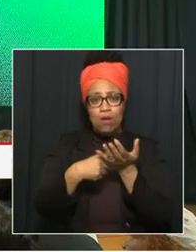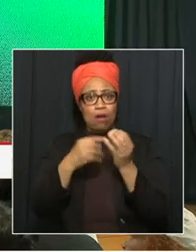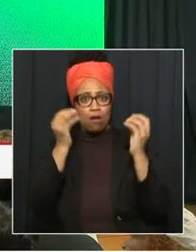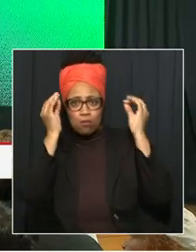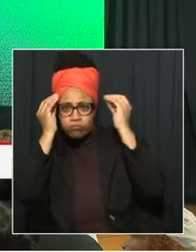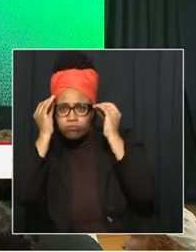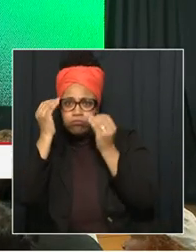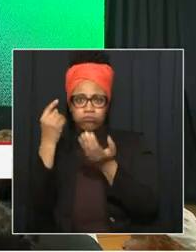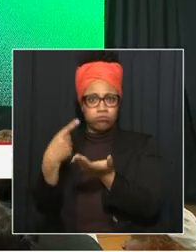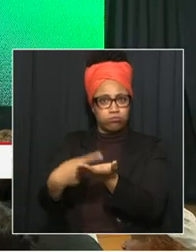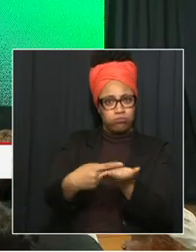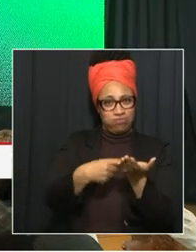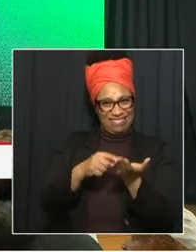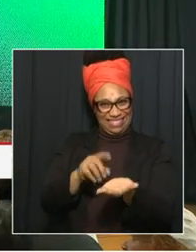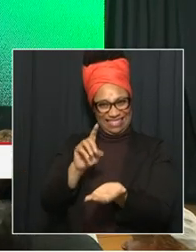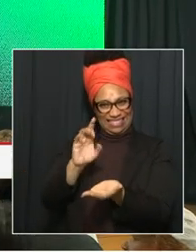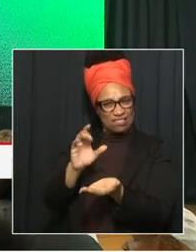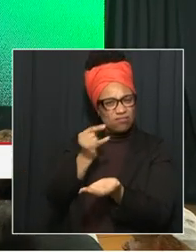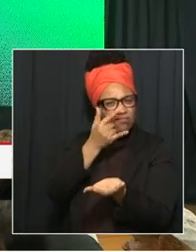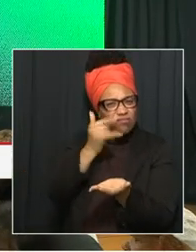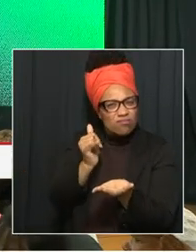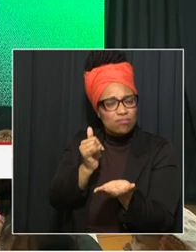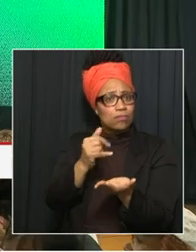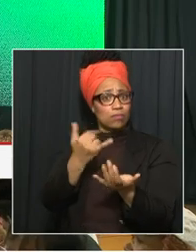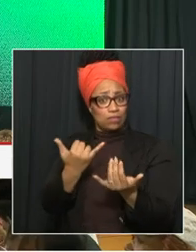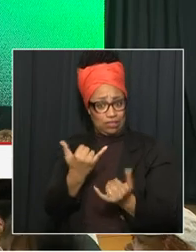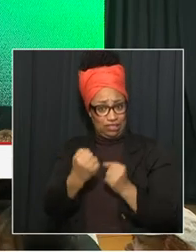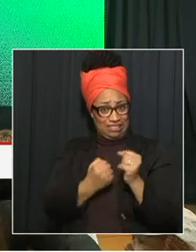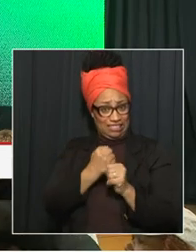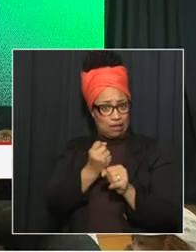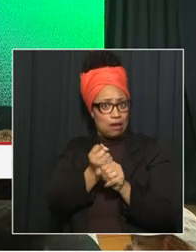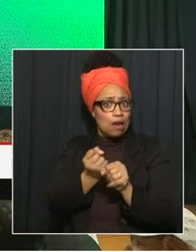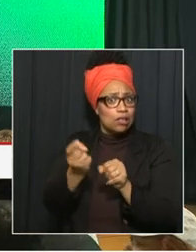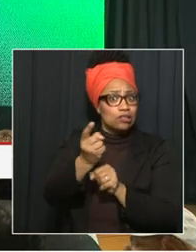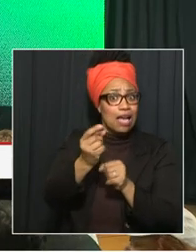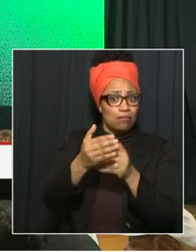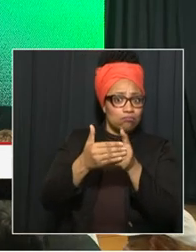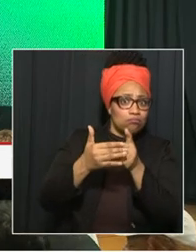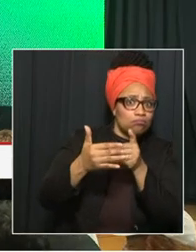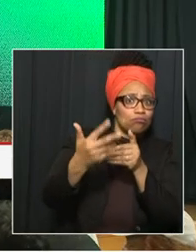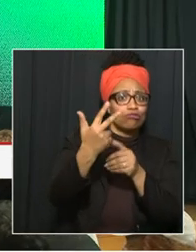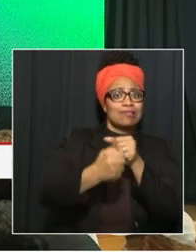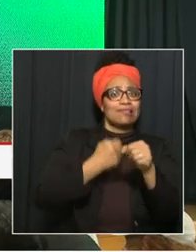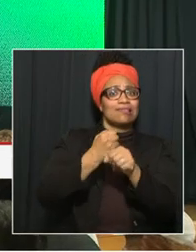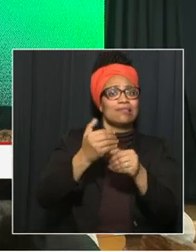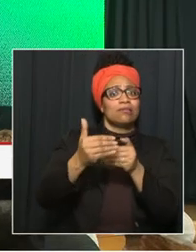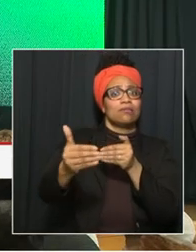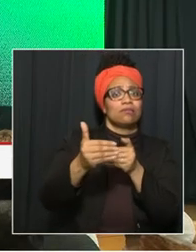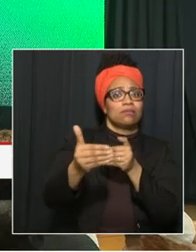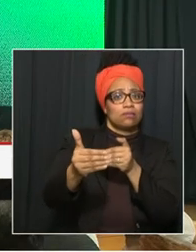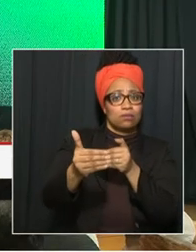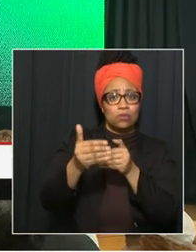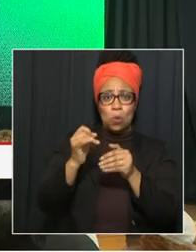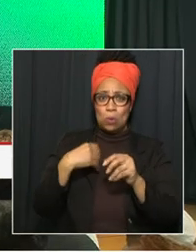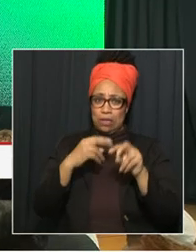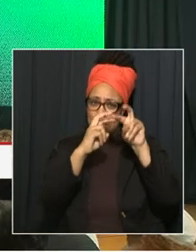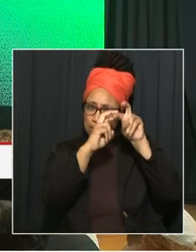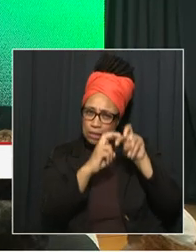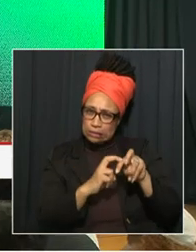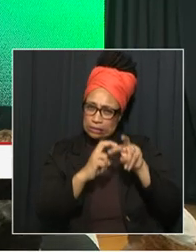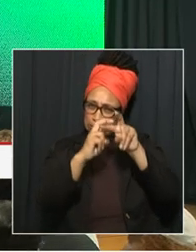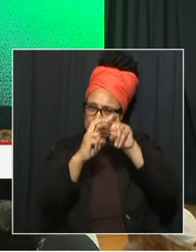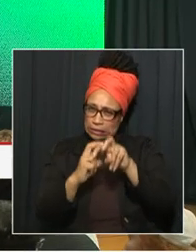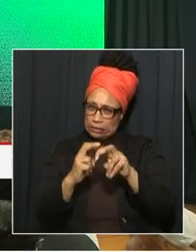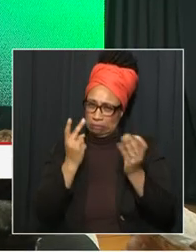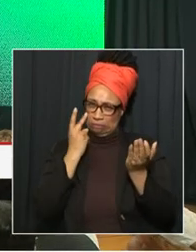in the next year and then the 3 years following that, and what that means for the budget I'll send to the